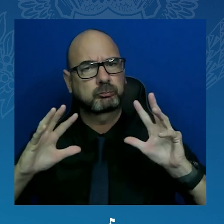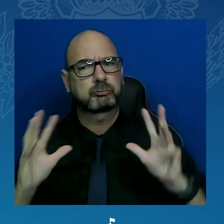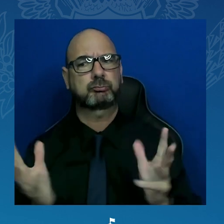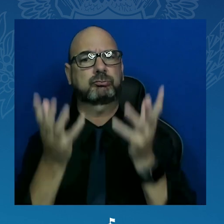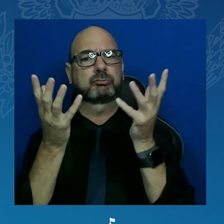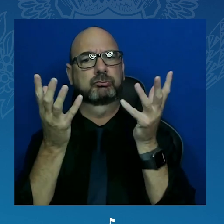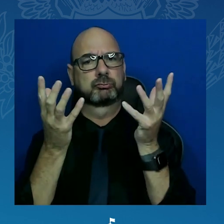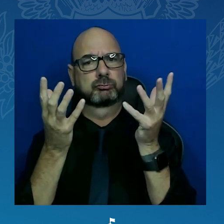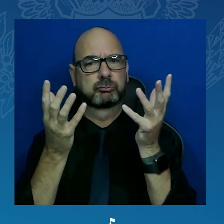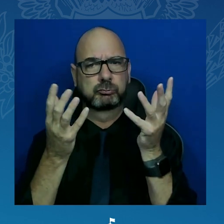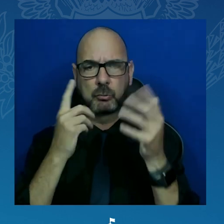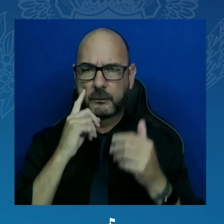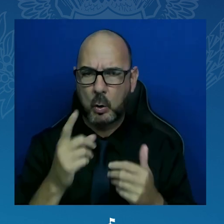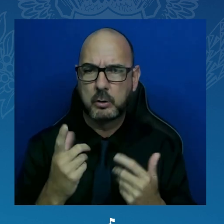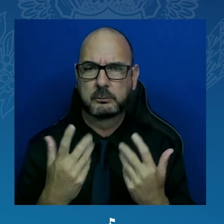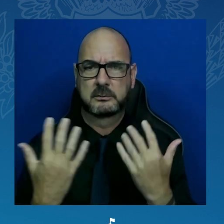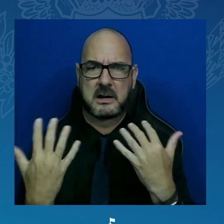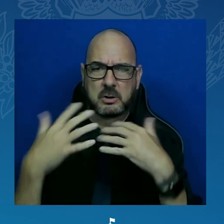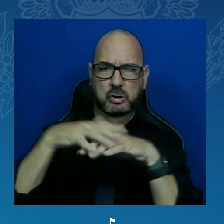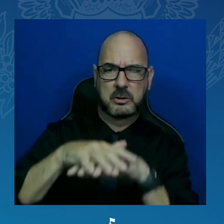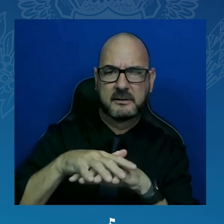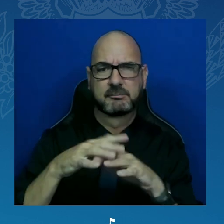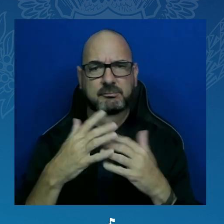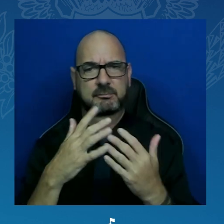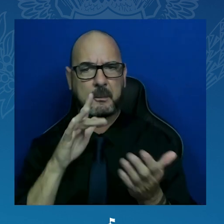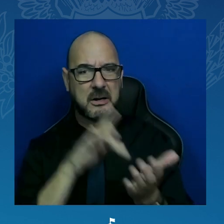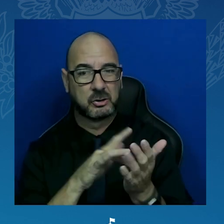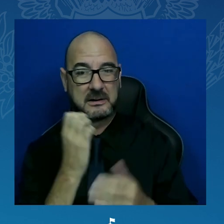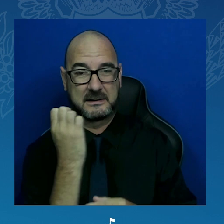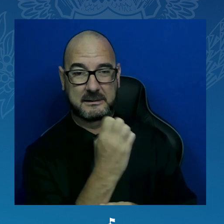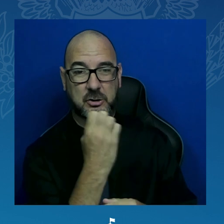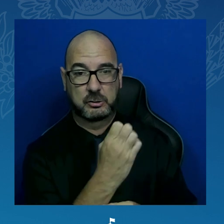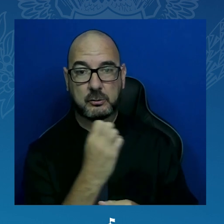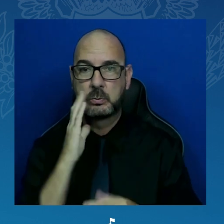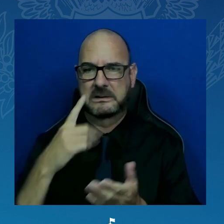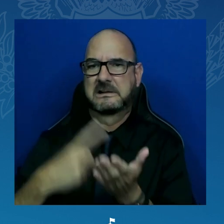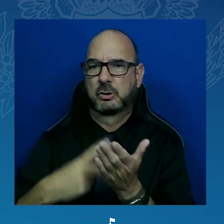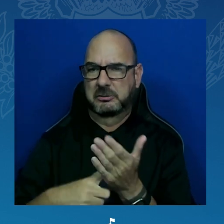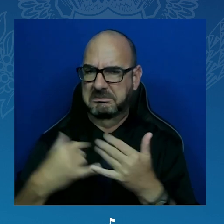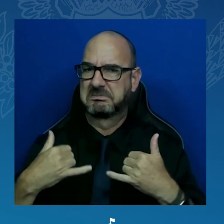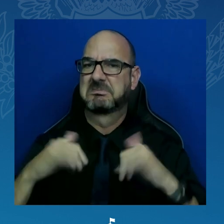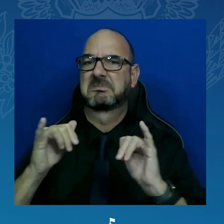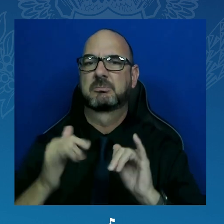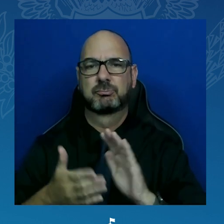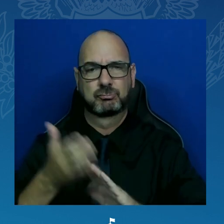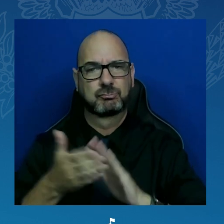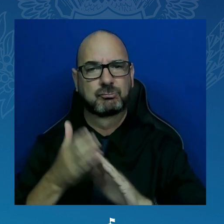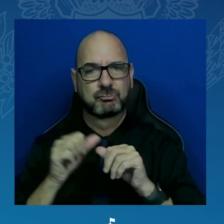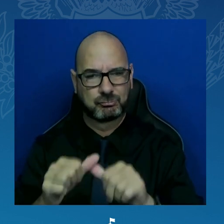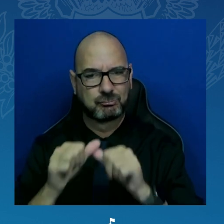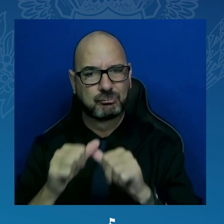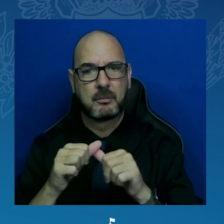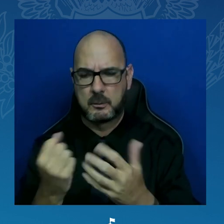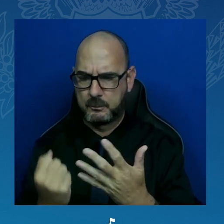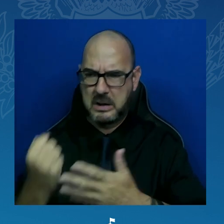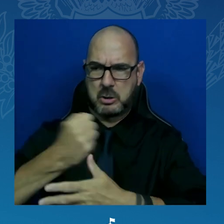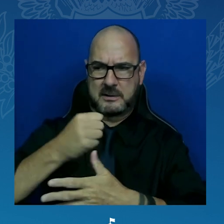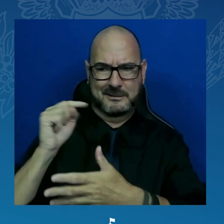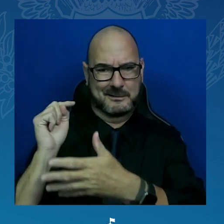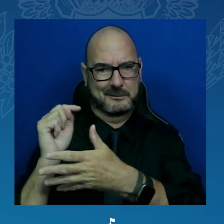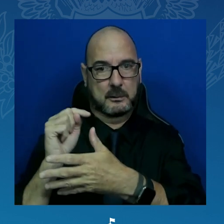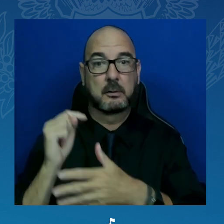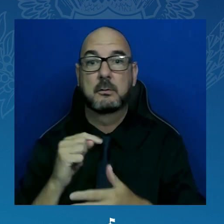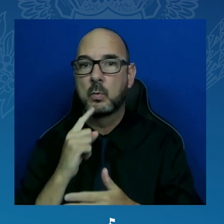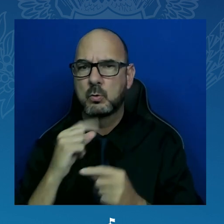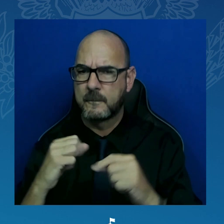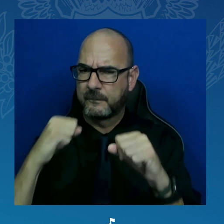and interconnected Middle East. We will discuss the work that we will continue to do with the highest priority to counter the threats posed